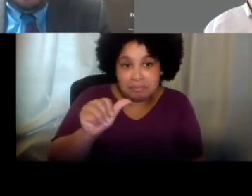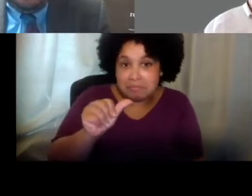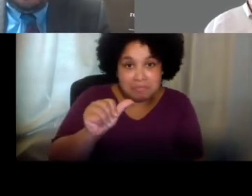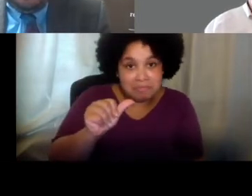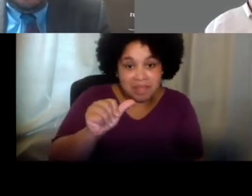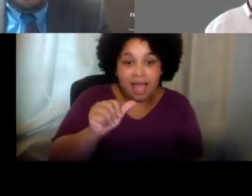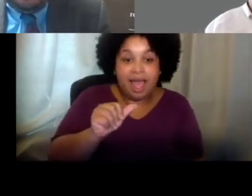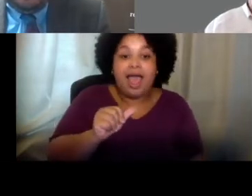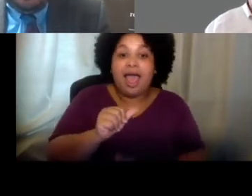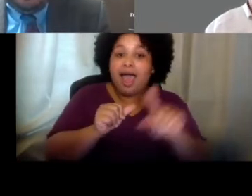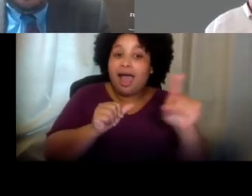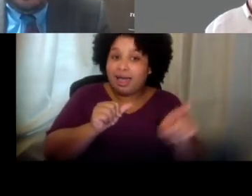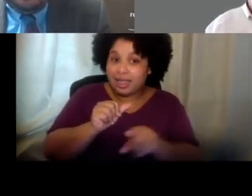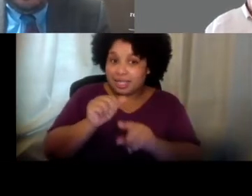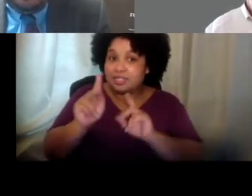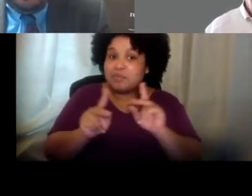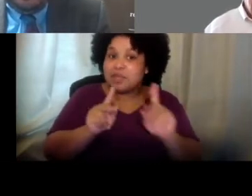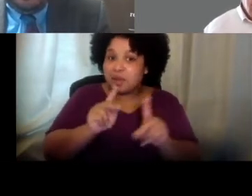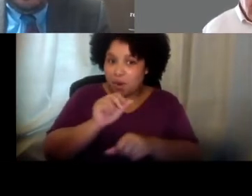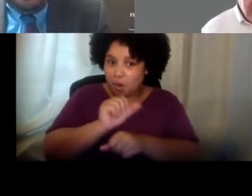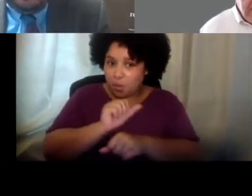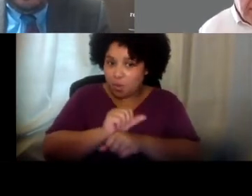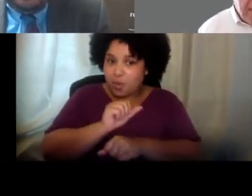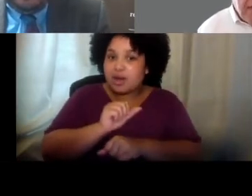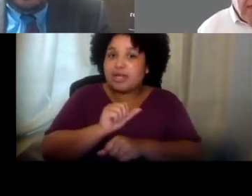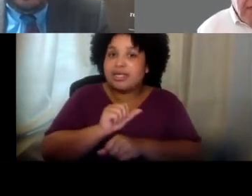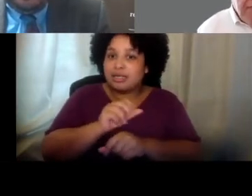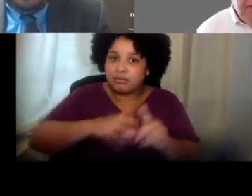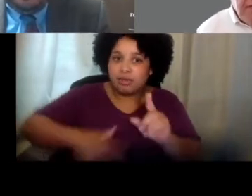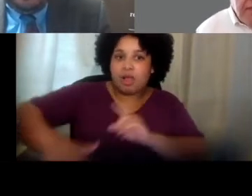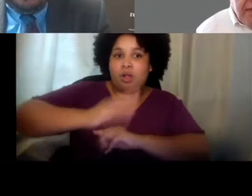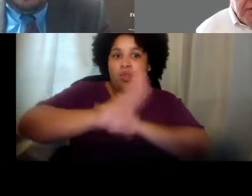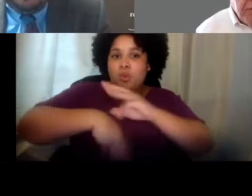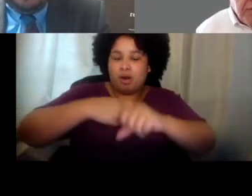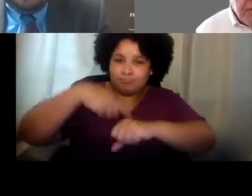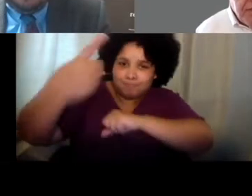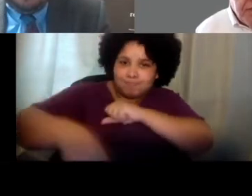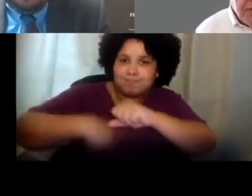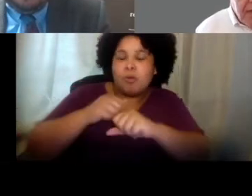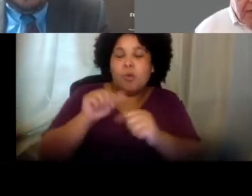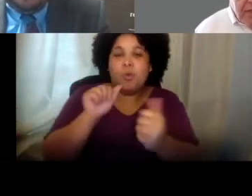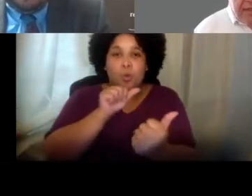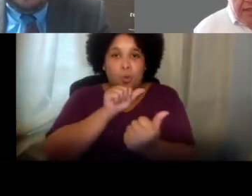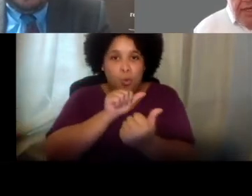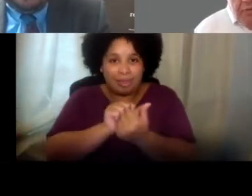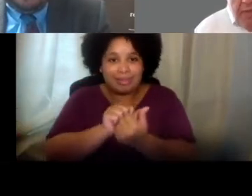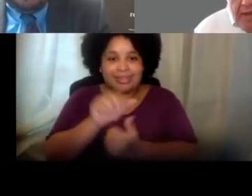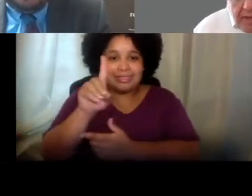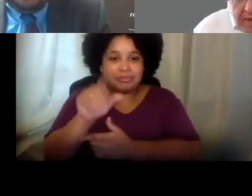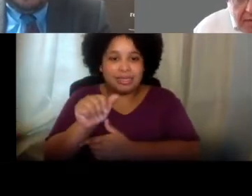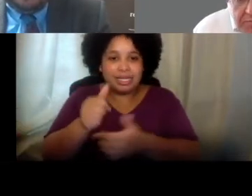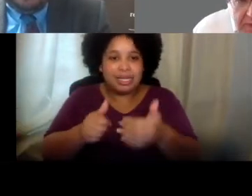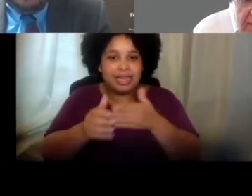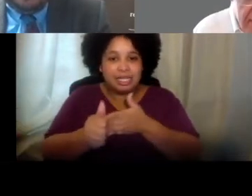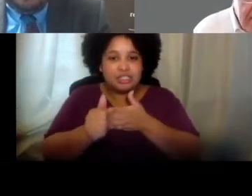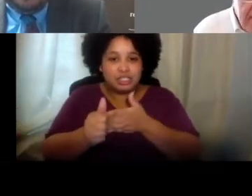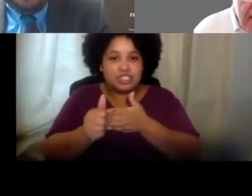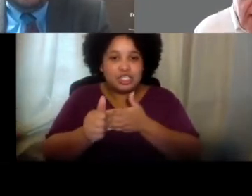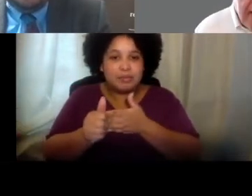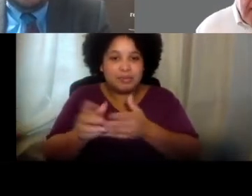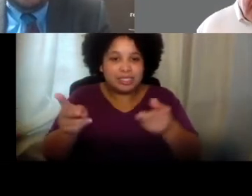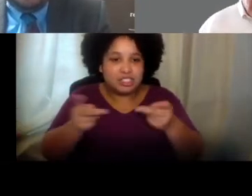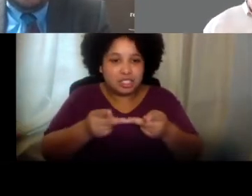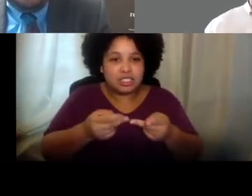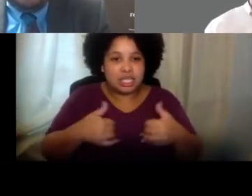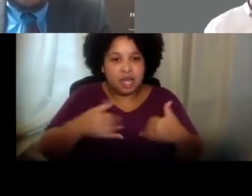but these people are working around the world with disabilities, even in leadership positions. There's a young man there in the middle of the